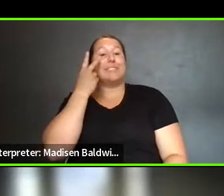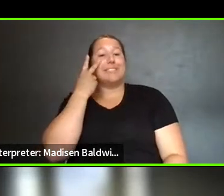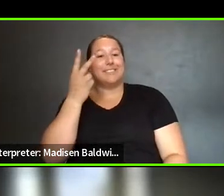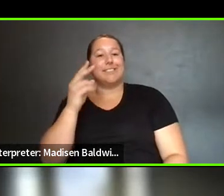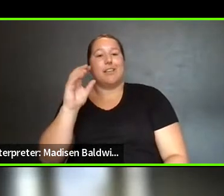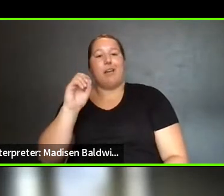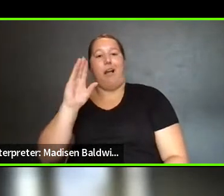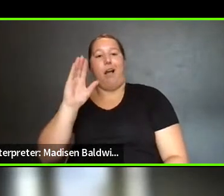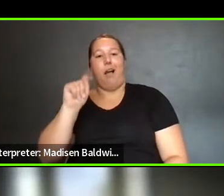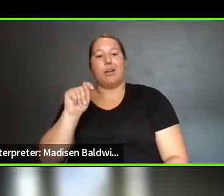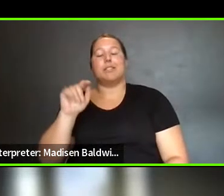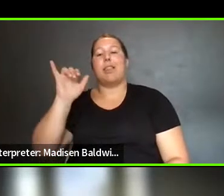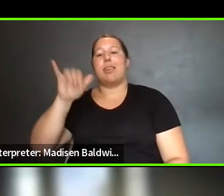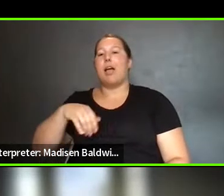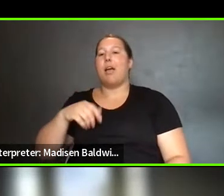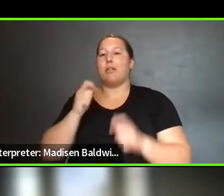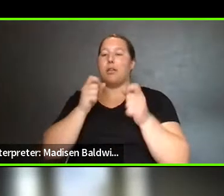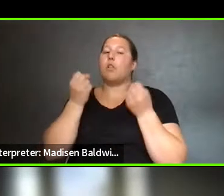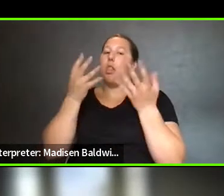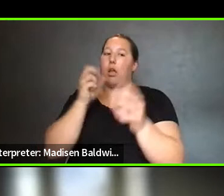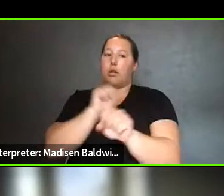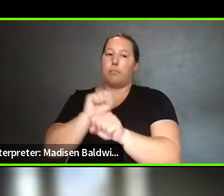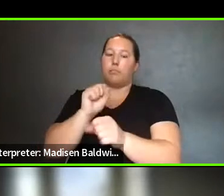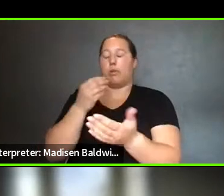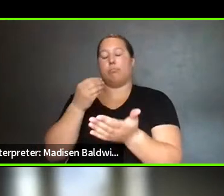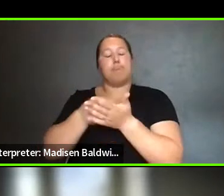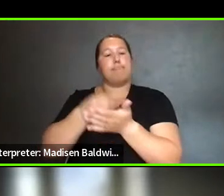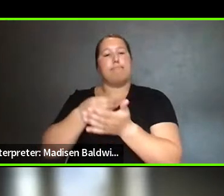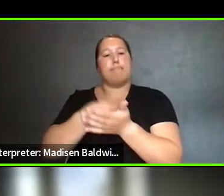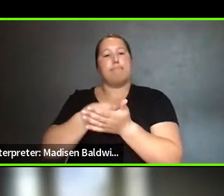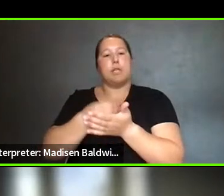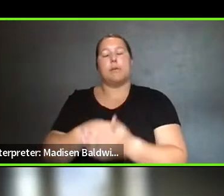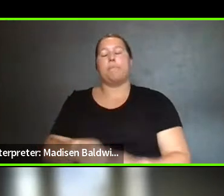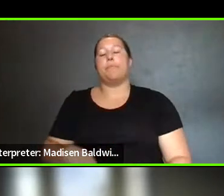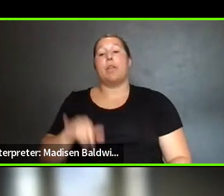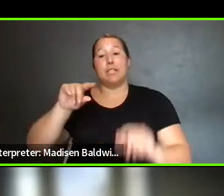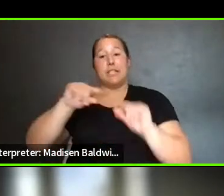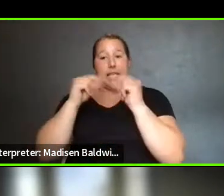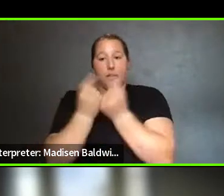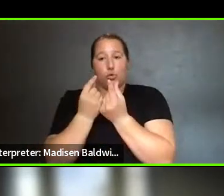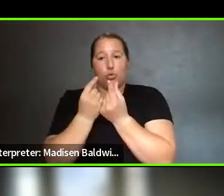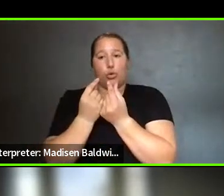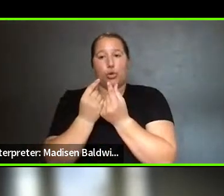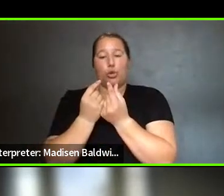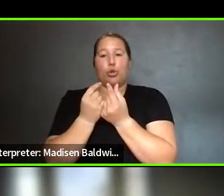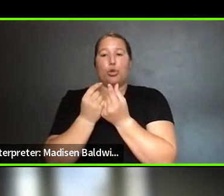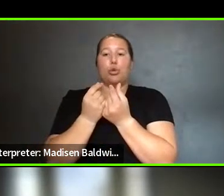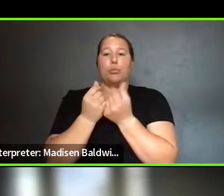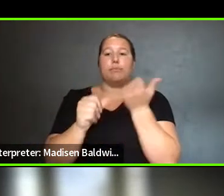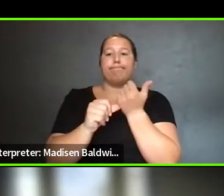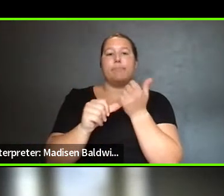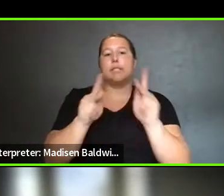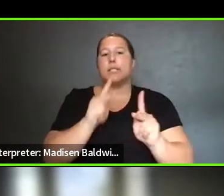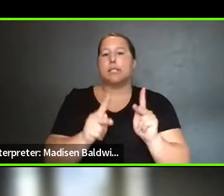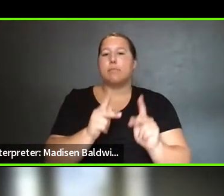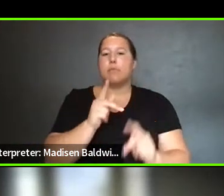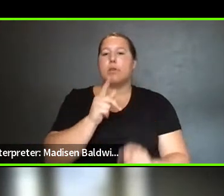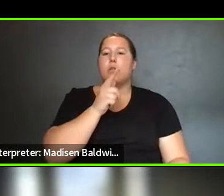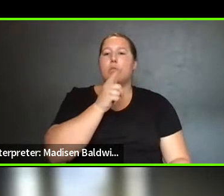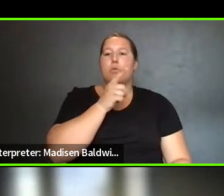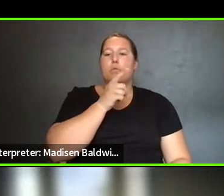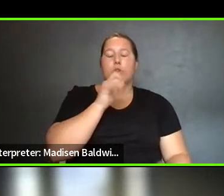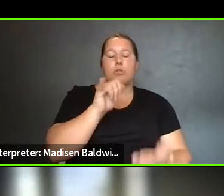lot of personnel. That group assists people with the New York State Victims